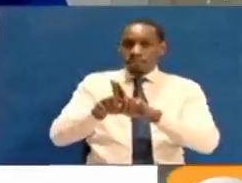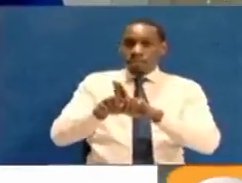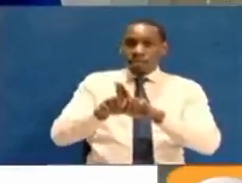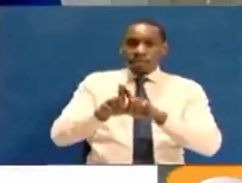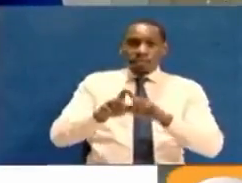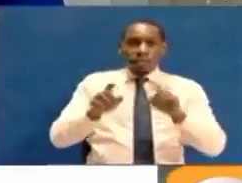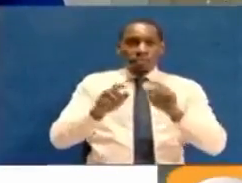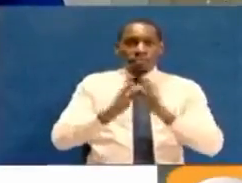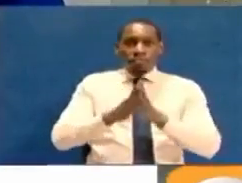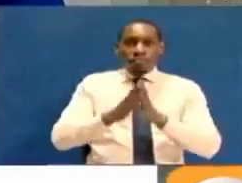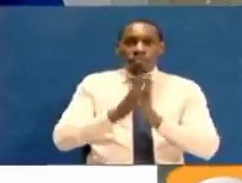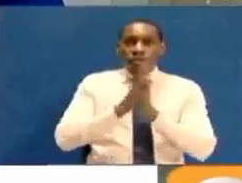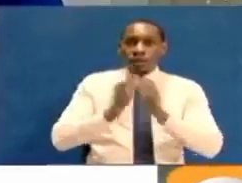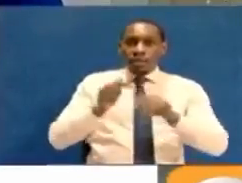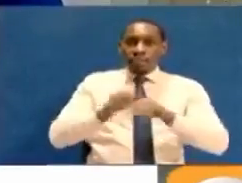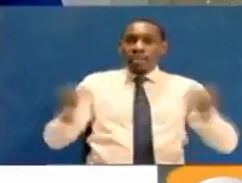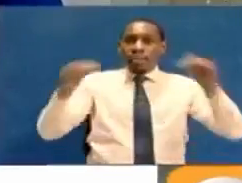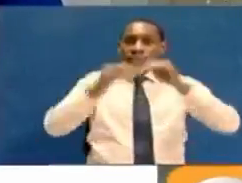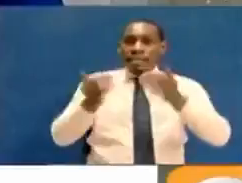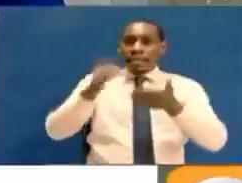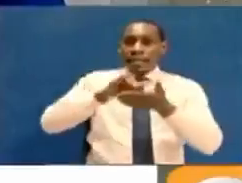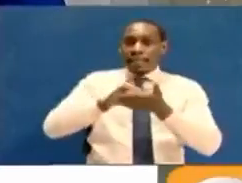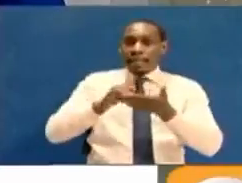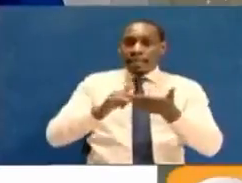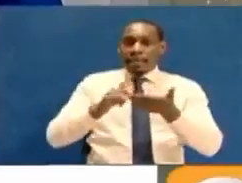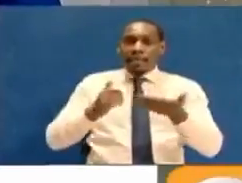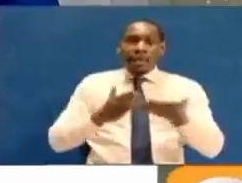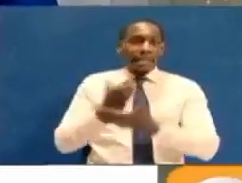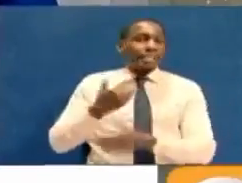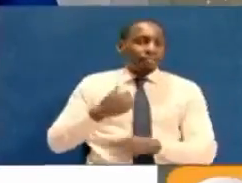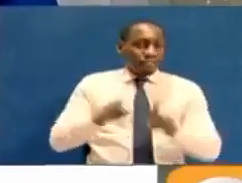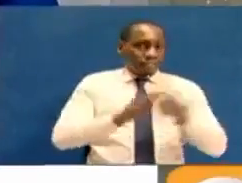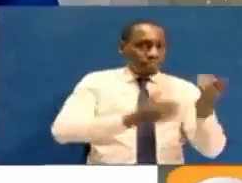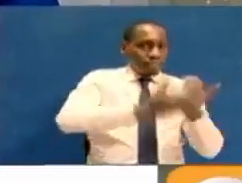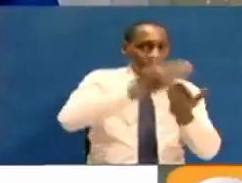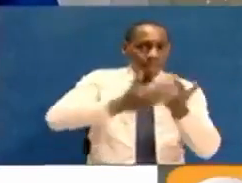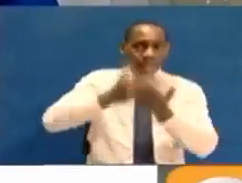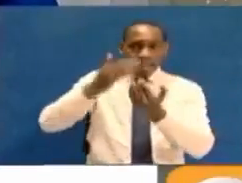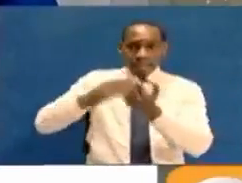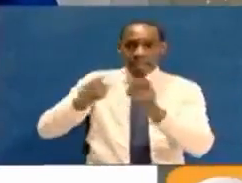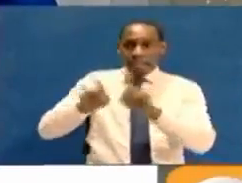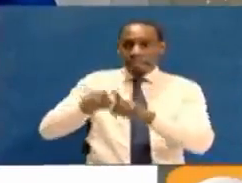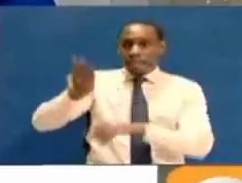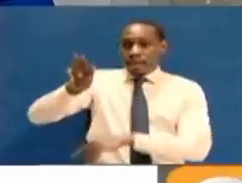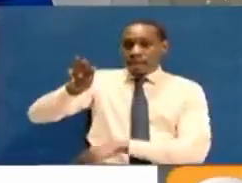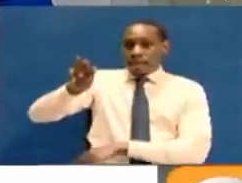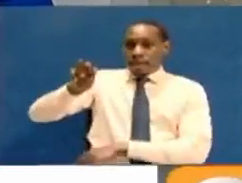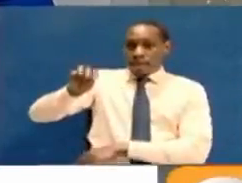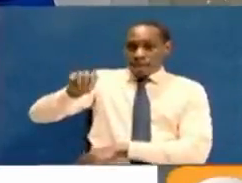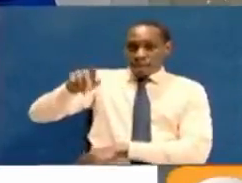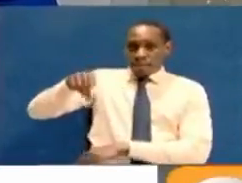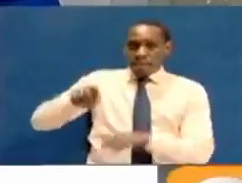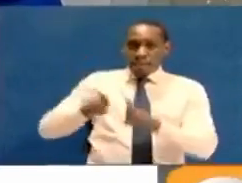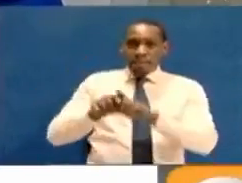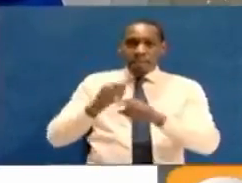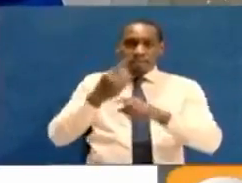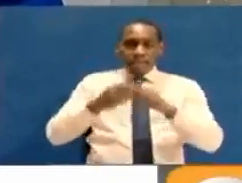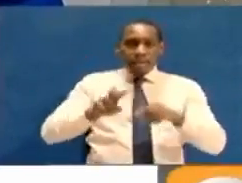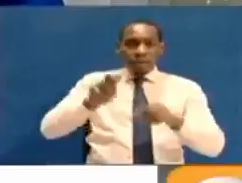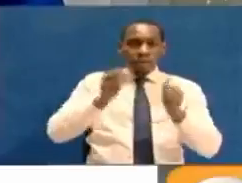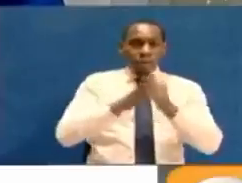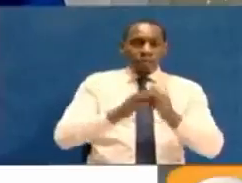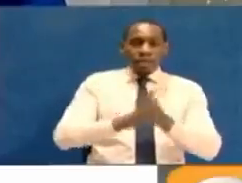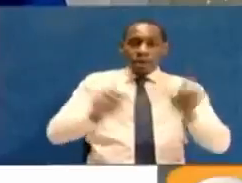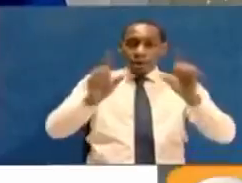retreat, again saying that they're entitled to the same treatment just like the MPs. And at the time, in 2014, this is exactly what President